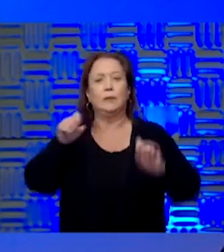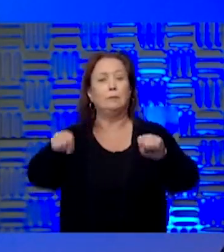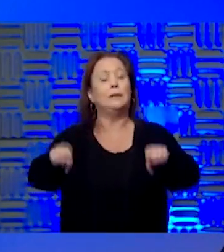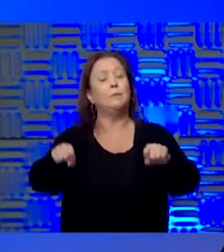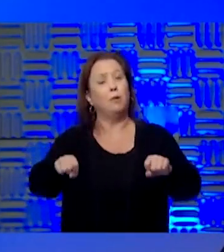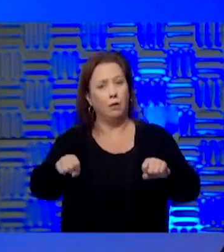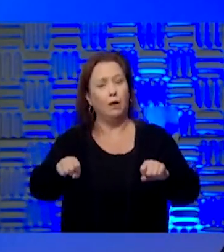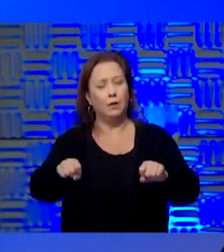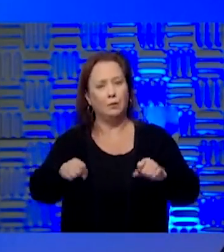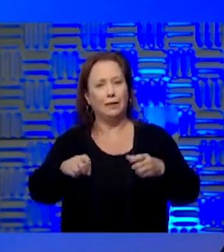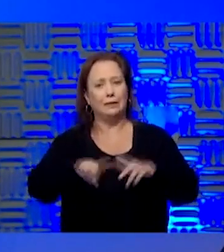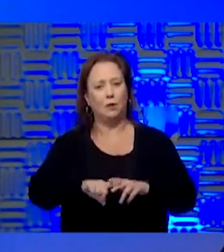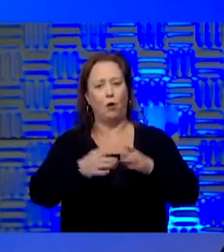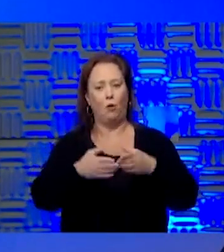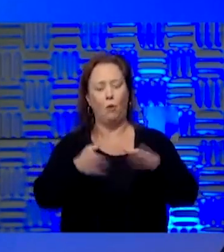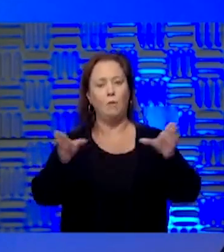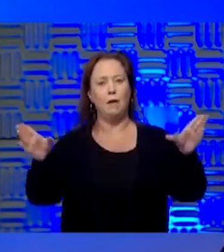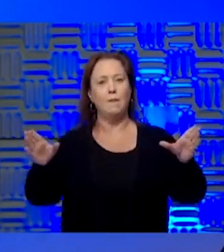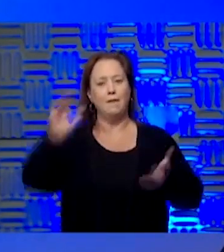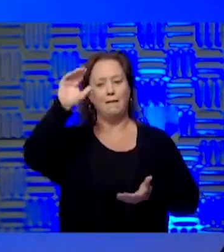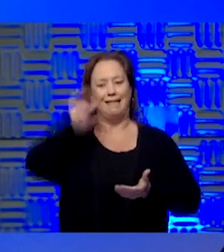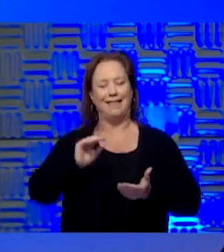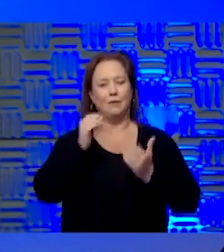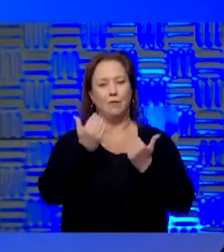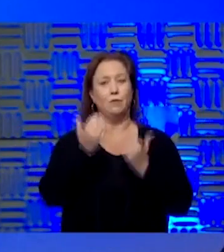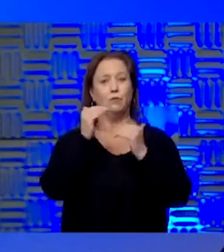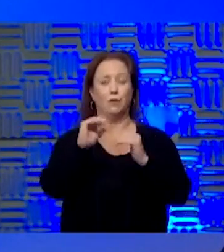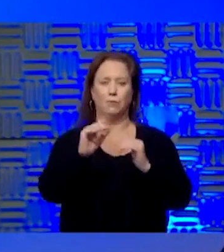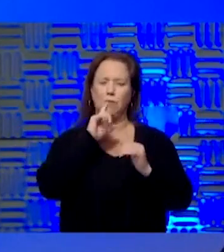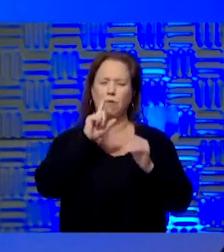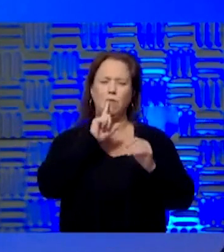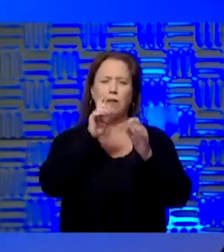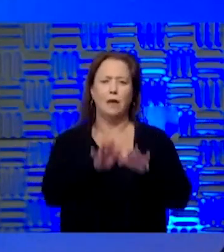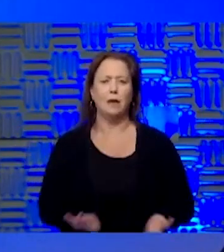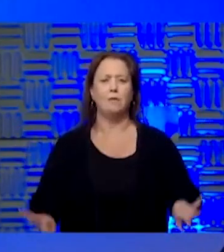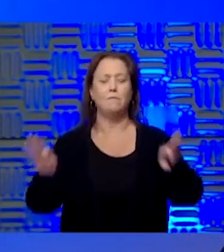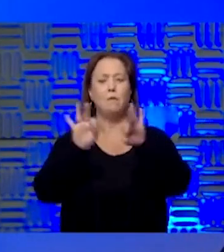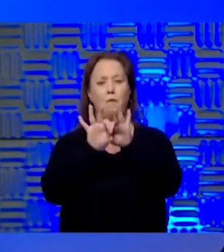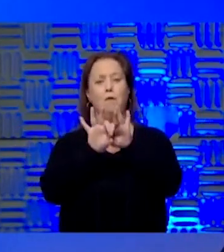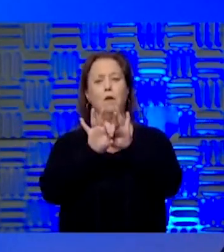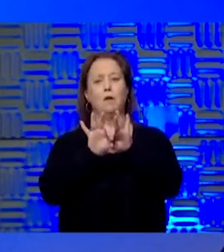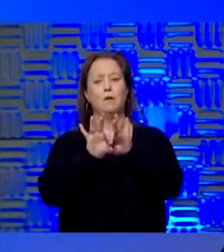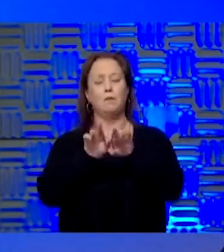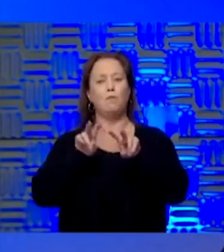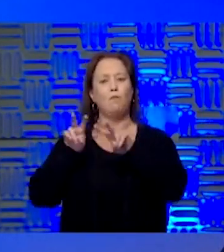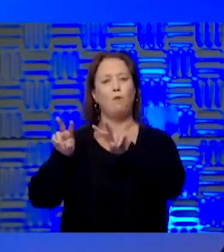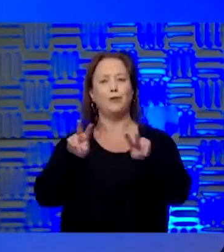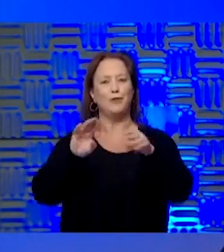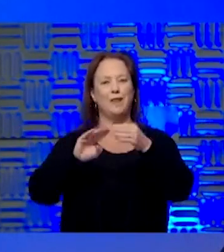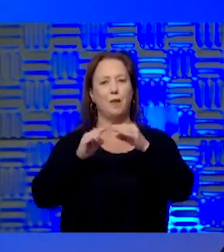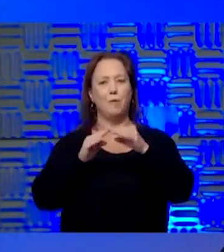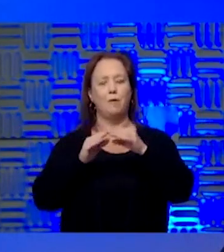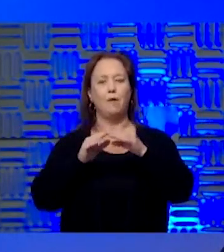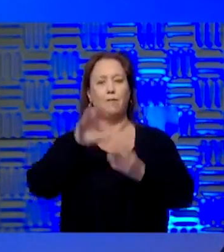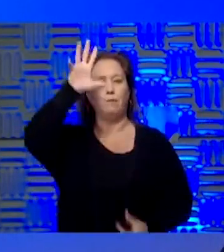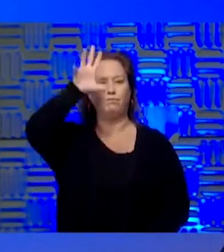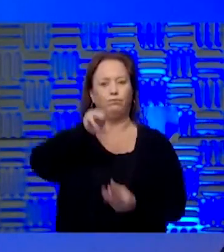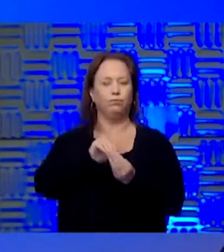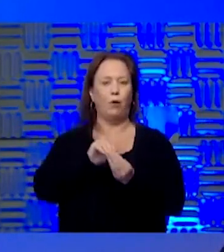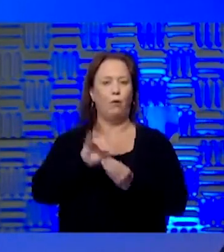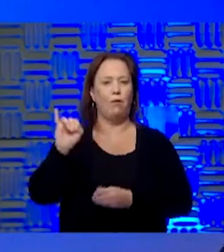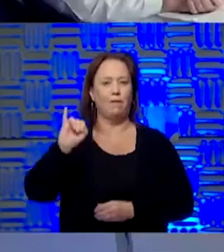as we start to open up and loosen restrictions, it's going to be vitally important to watch how the numbers of total infections are, as